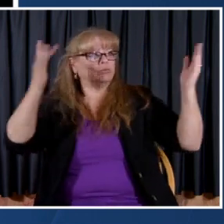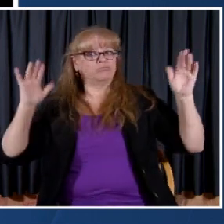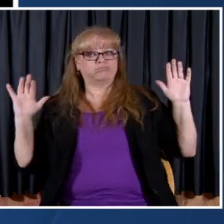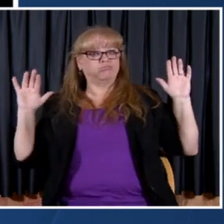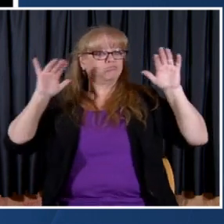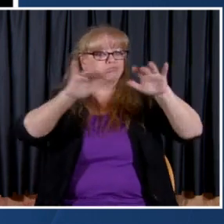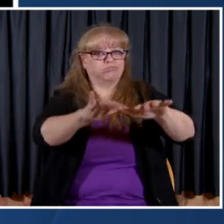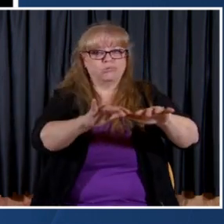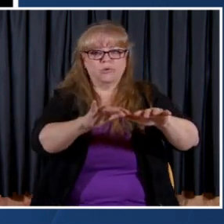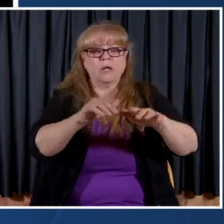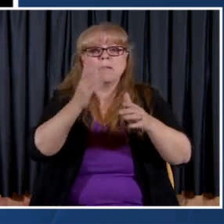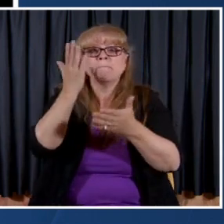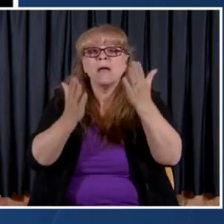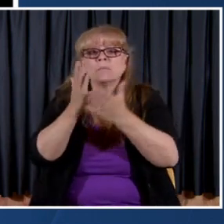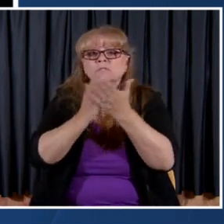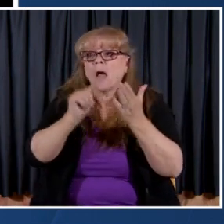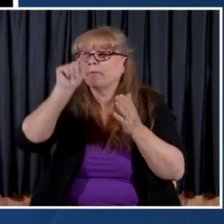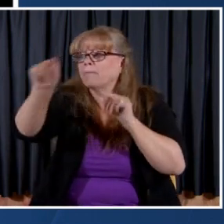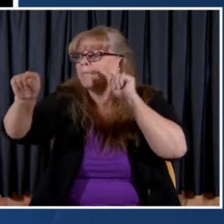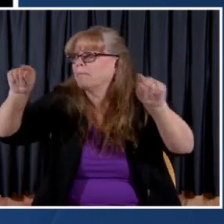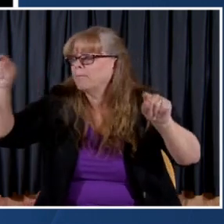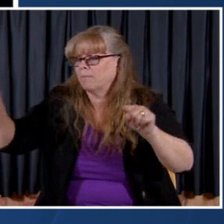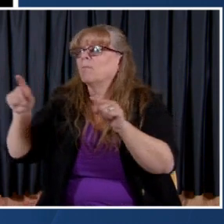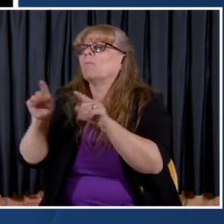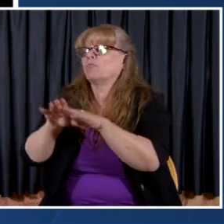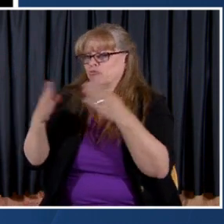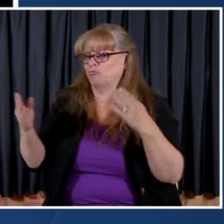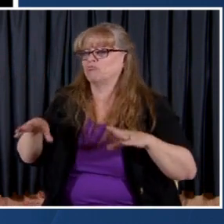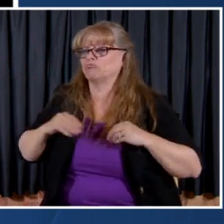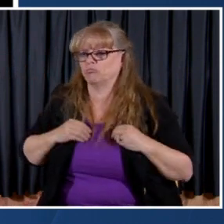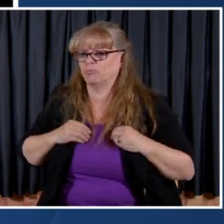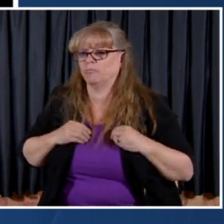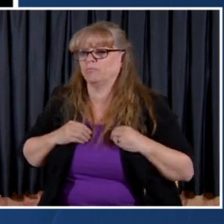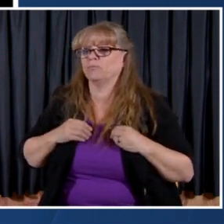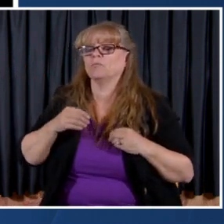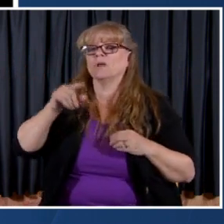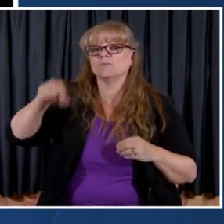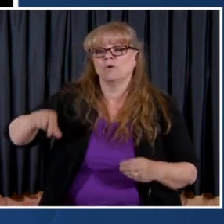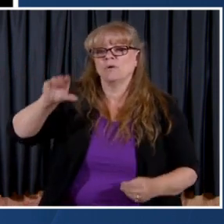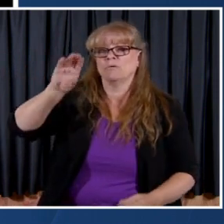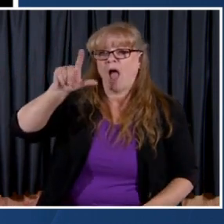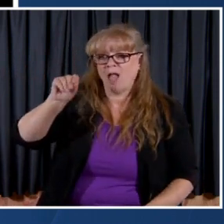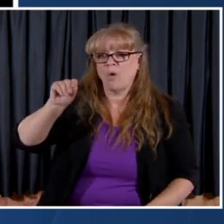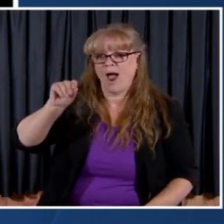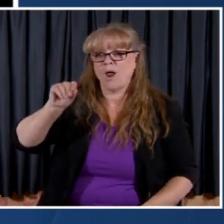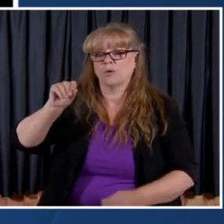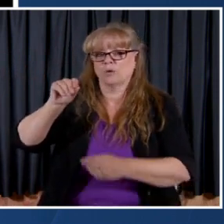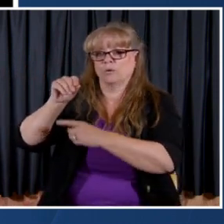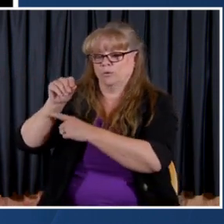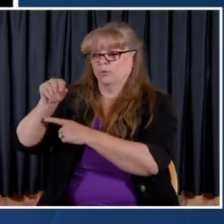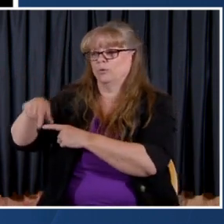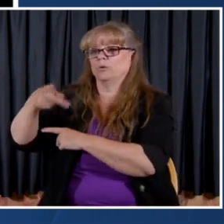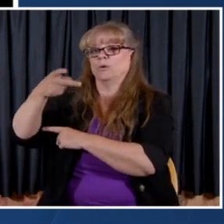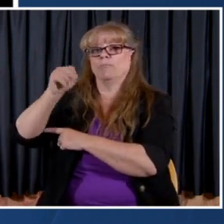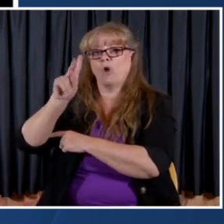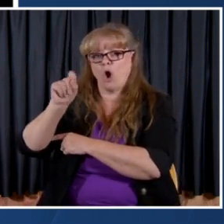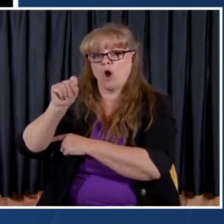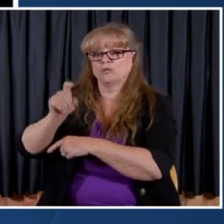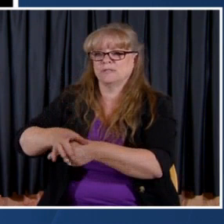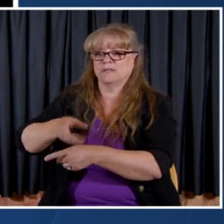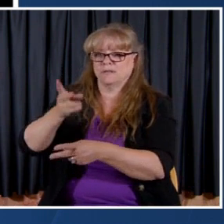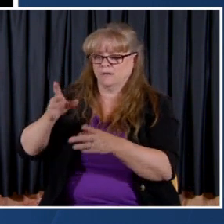entire crisis. We're very proud of that. When you see a ranger or Colorado Parks and Wildlife employee, thank them from a safe distance